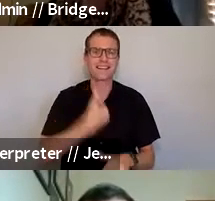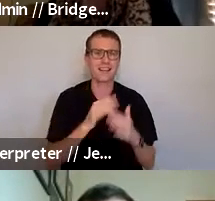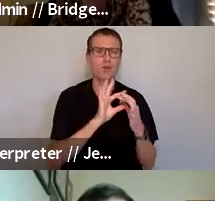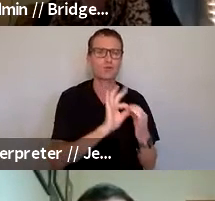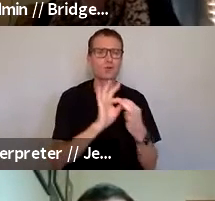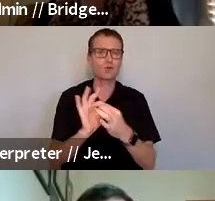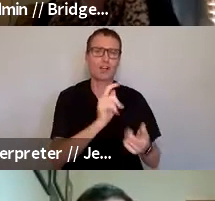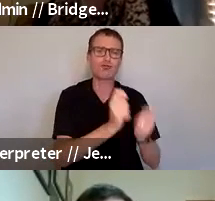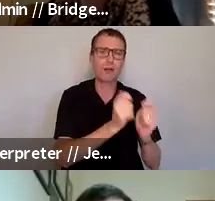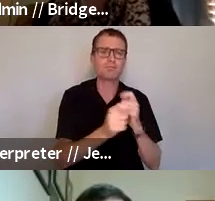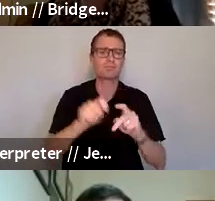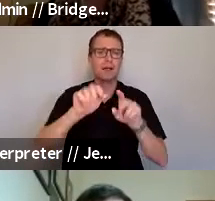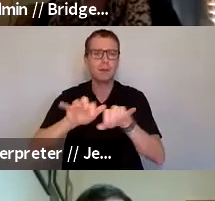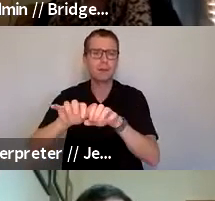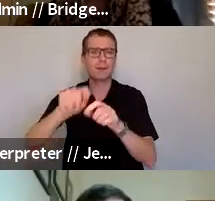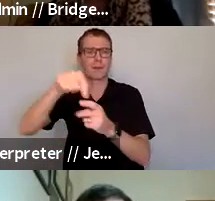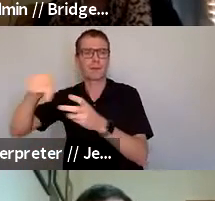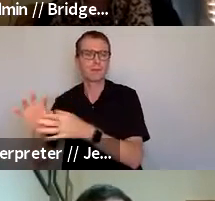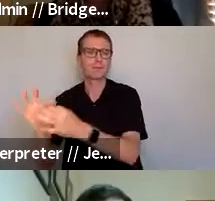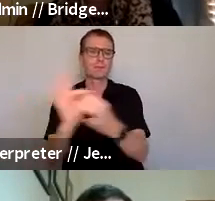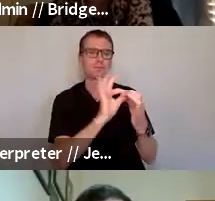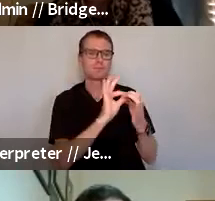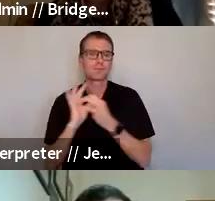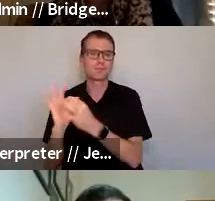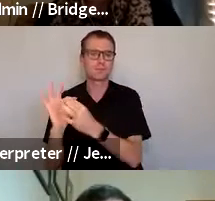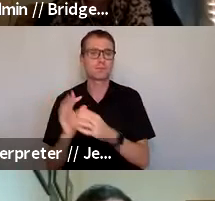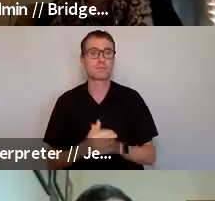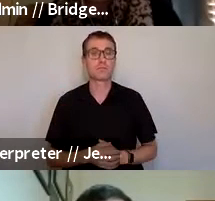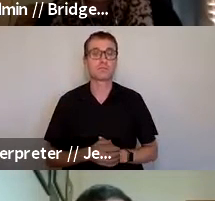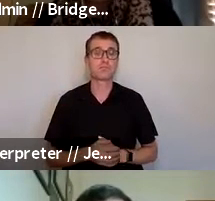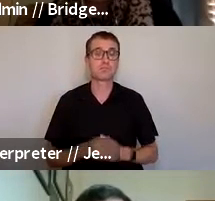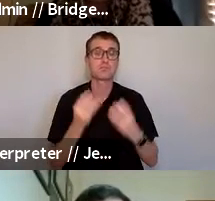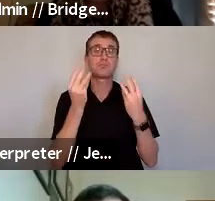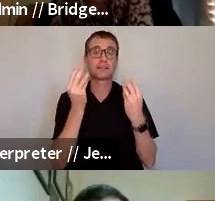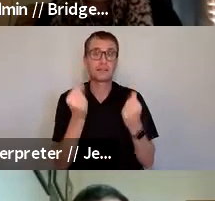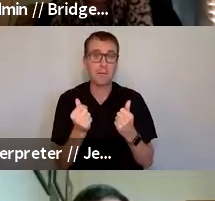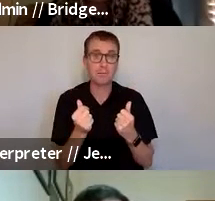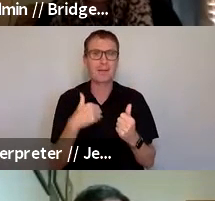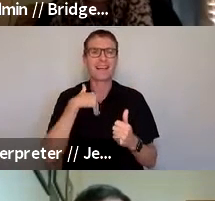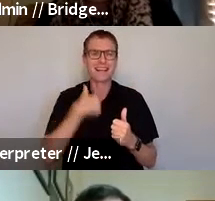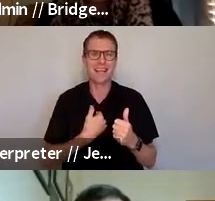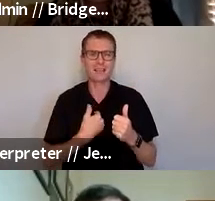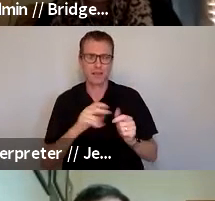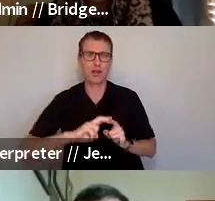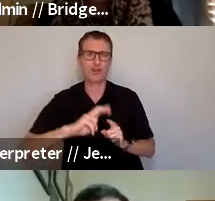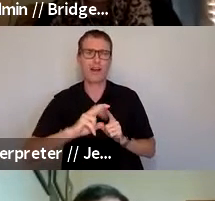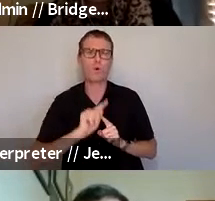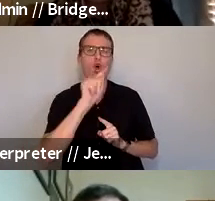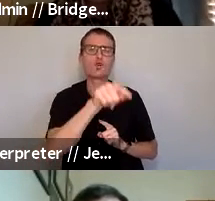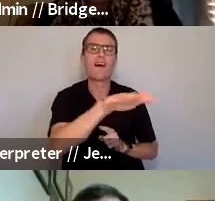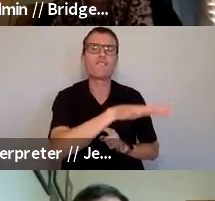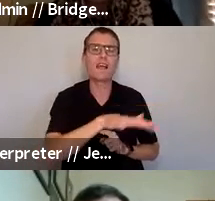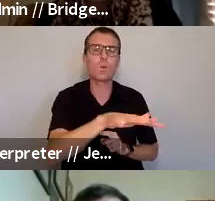that some need to be taken to venues and supported in ways which aren't possible at the moment. So I just wondered if there was an